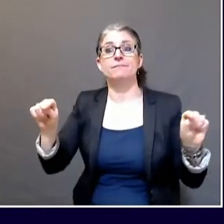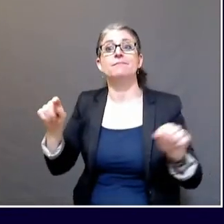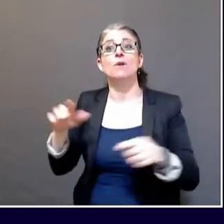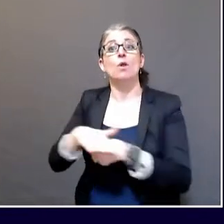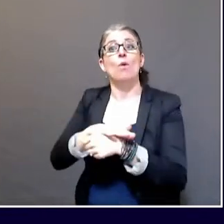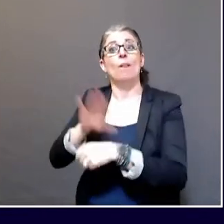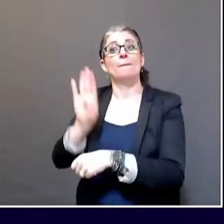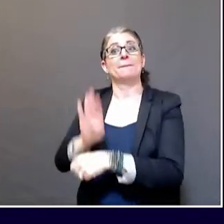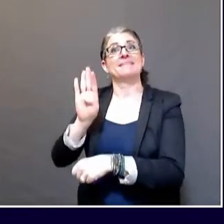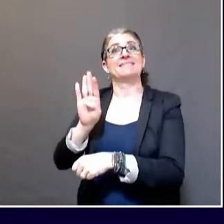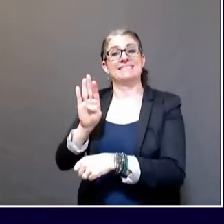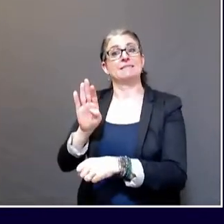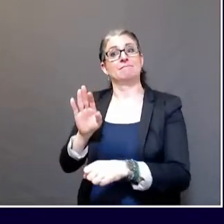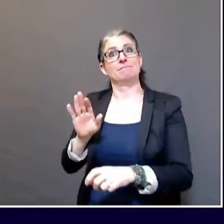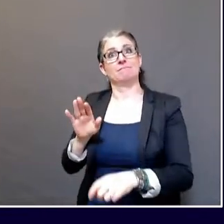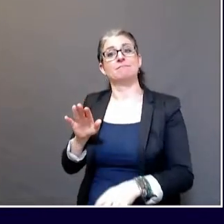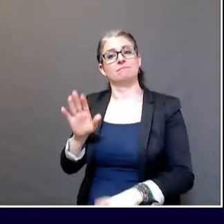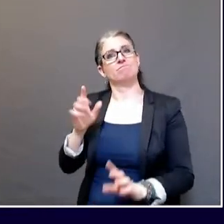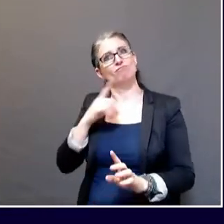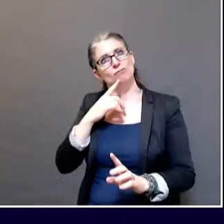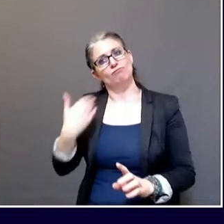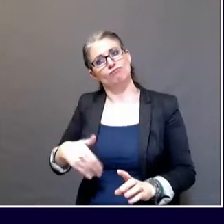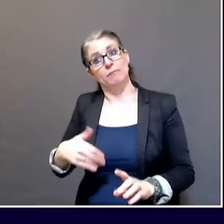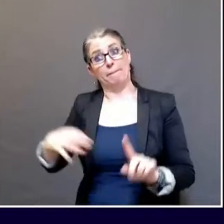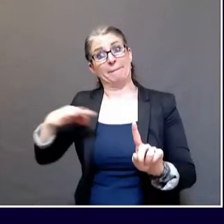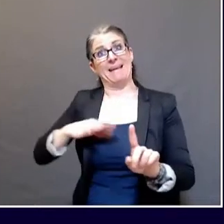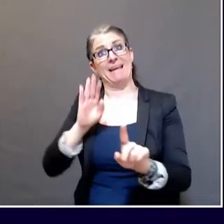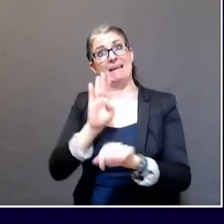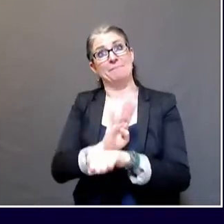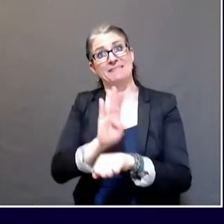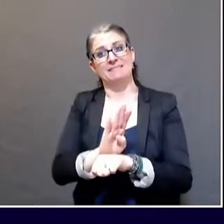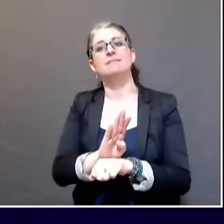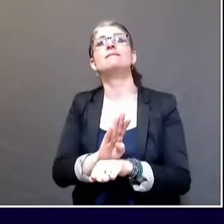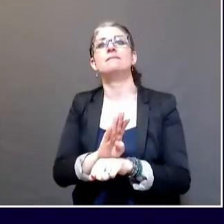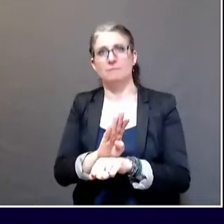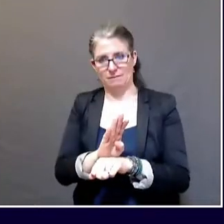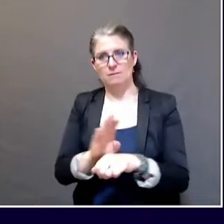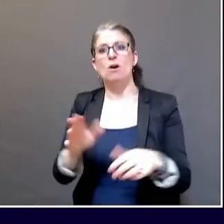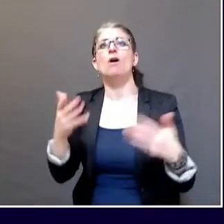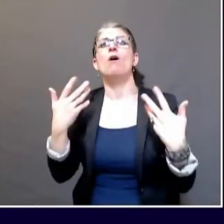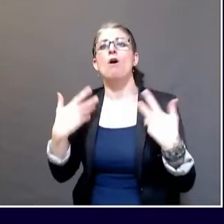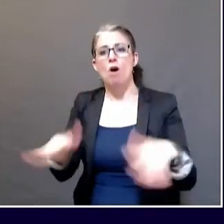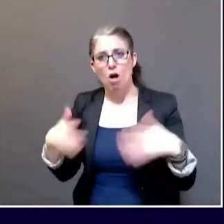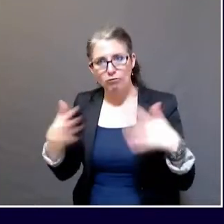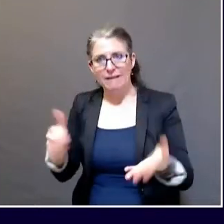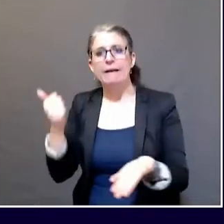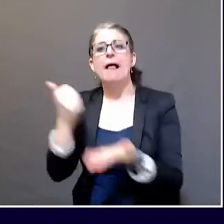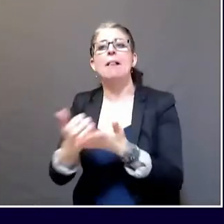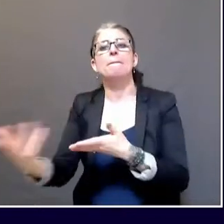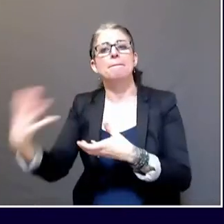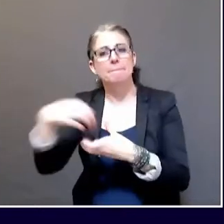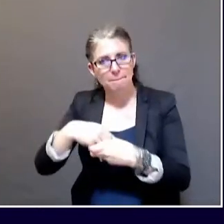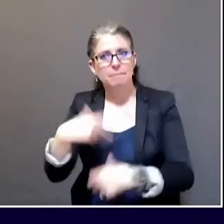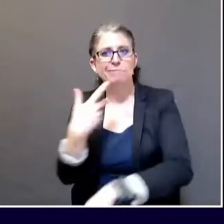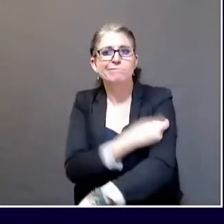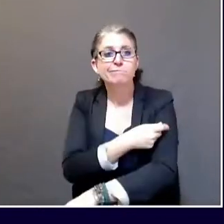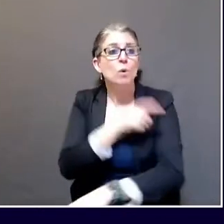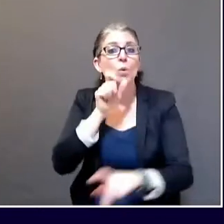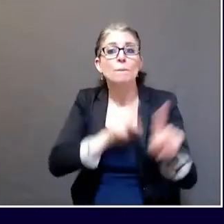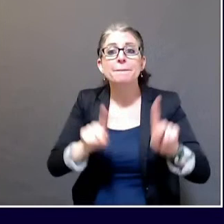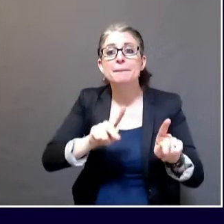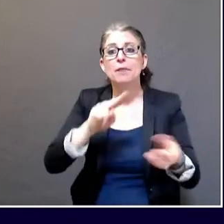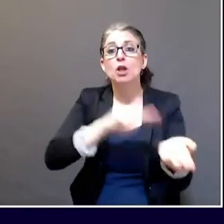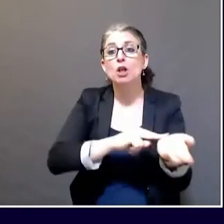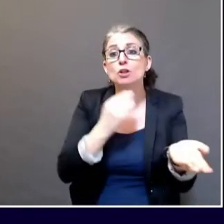pharmacies are working right alongside CVS and Walgreens. Indeed, in recent weeks, given concerns that we've